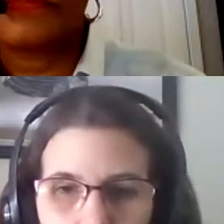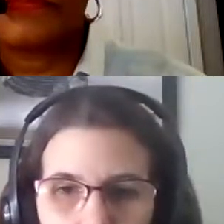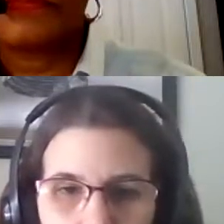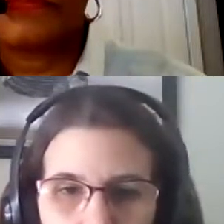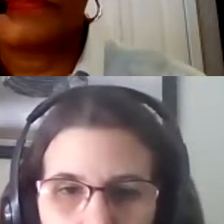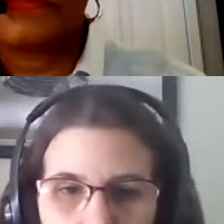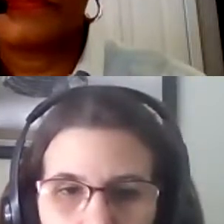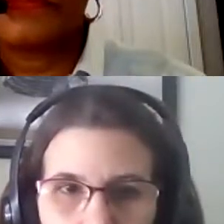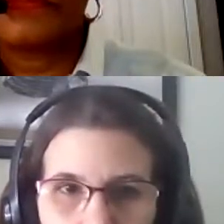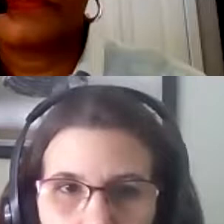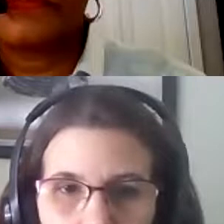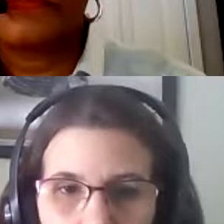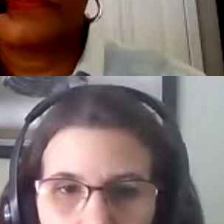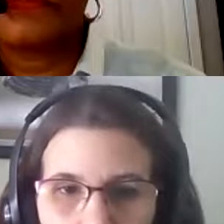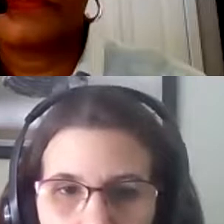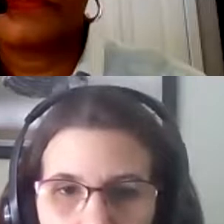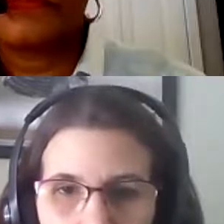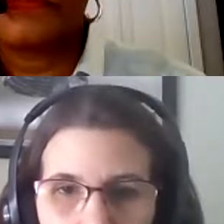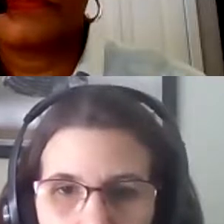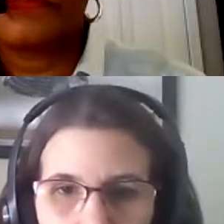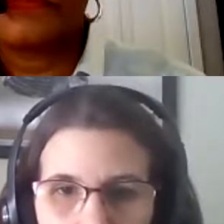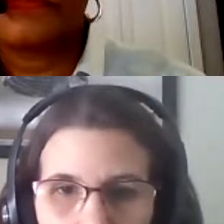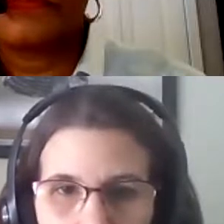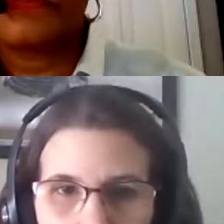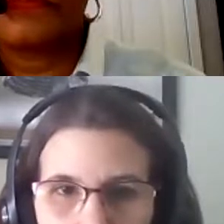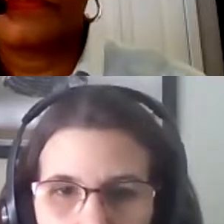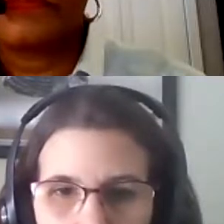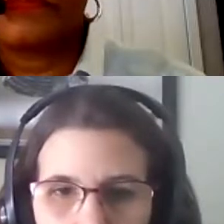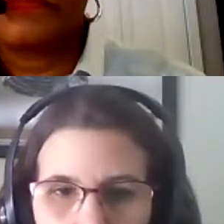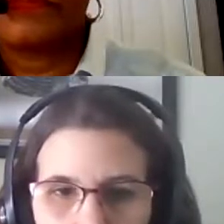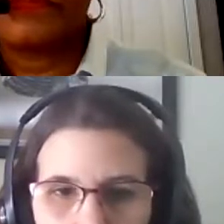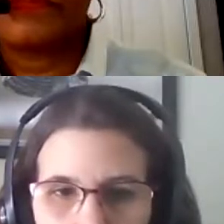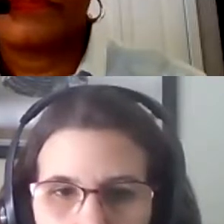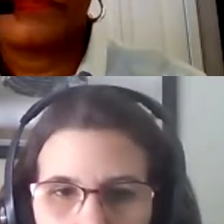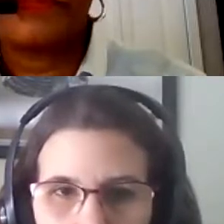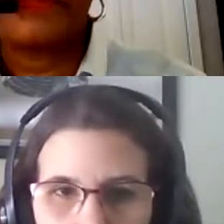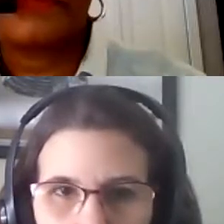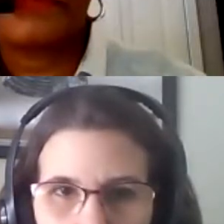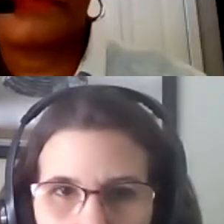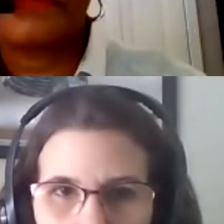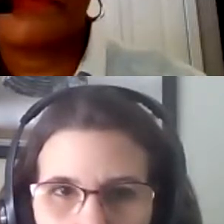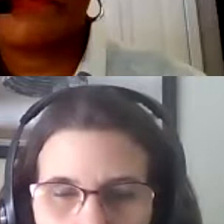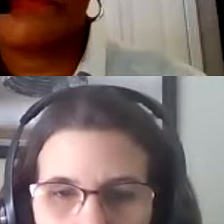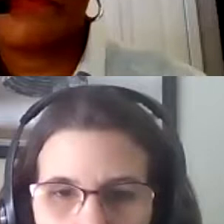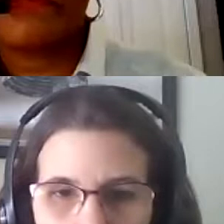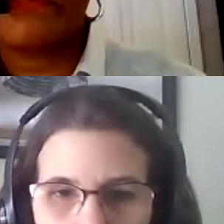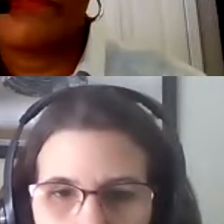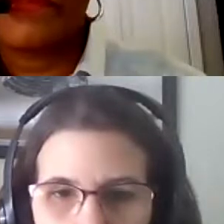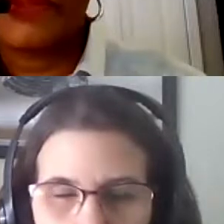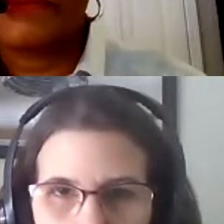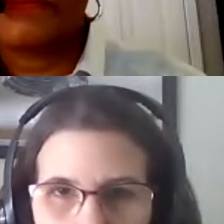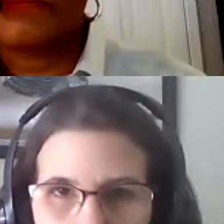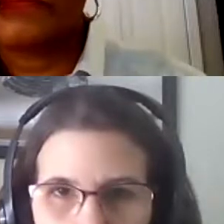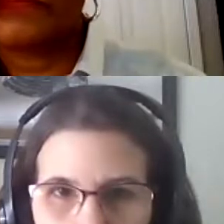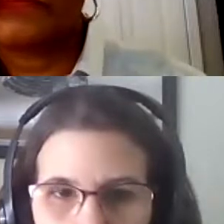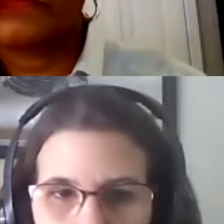put that to work. We all about knowledge translation, and being that